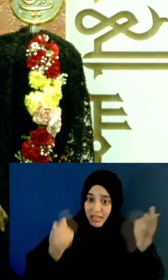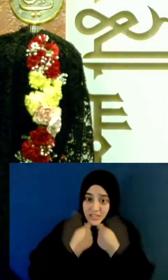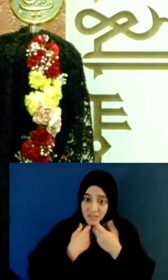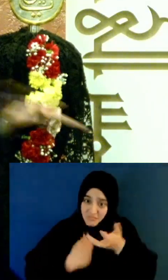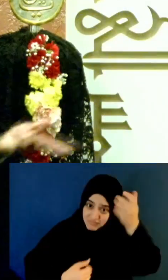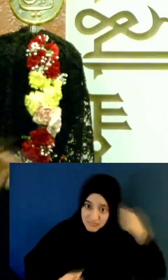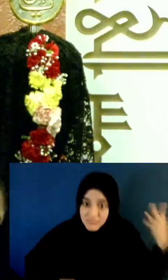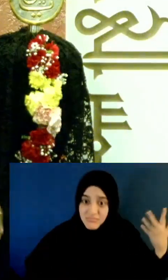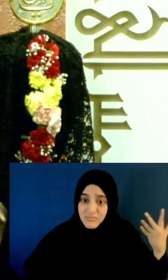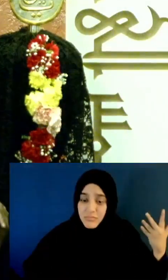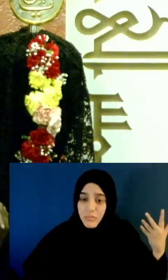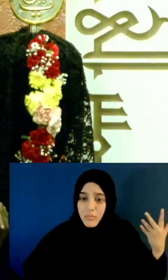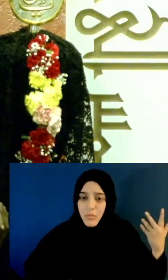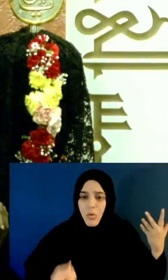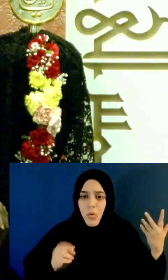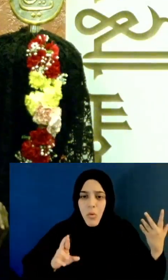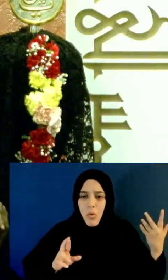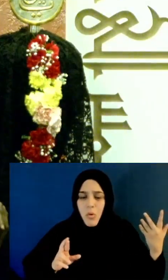Or what do you do?